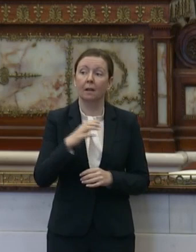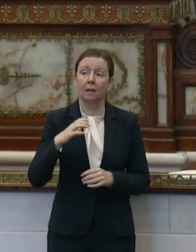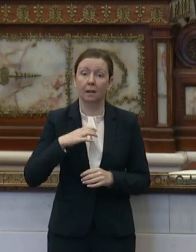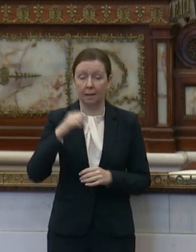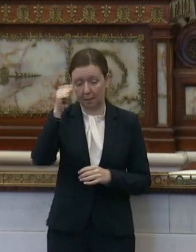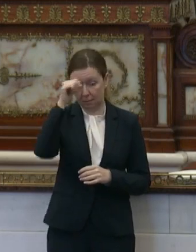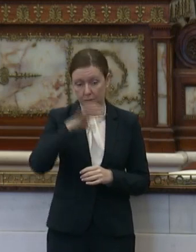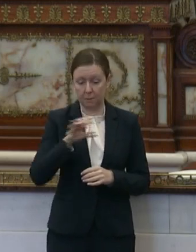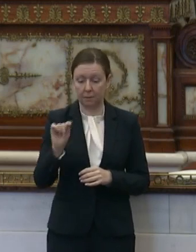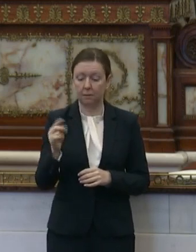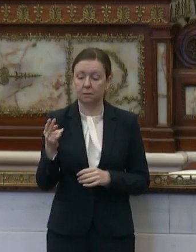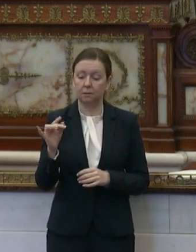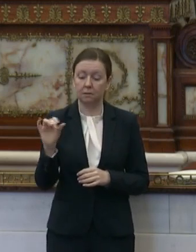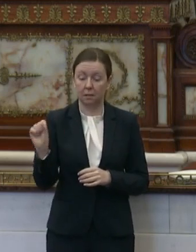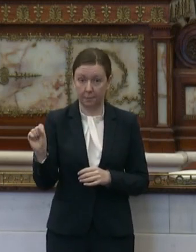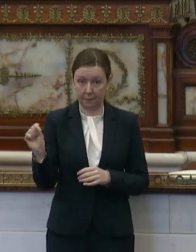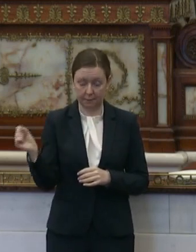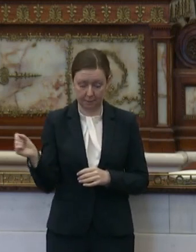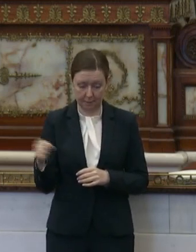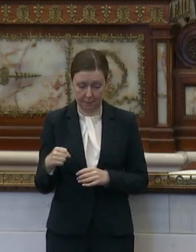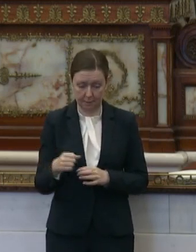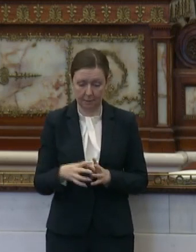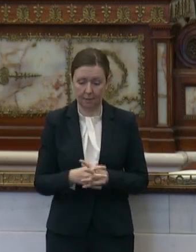Councilman Thomas? Aye.